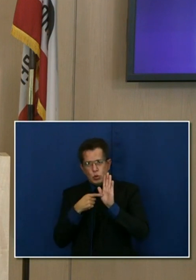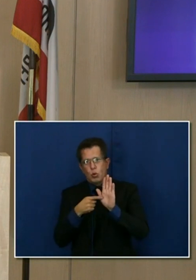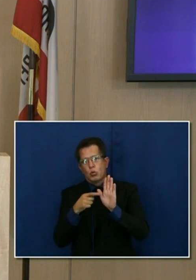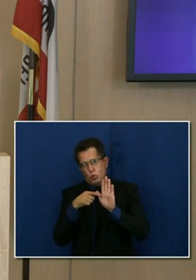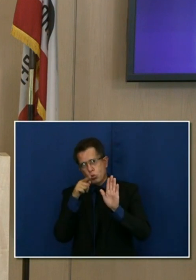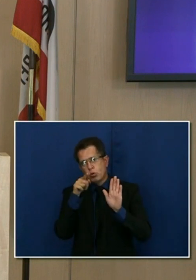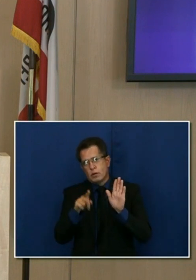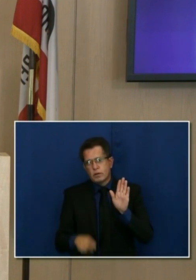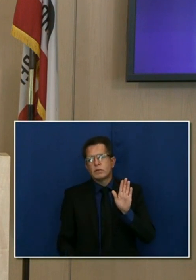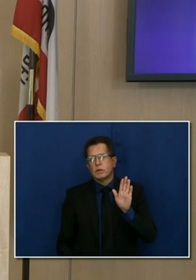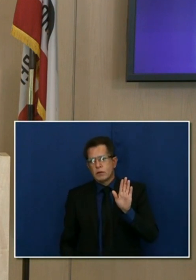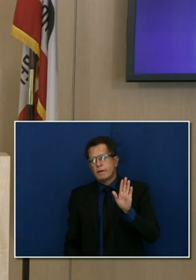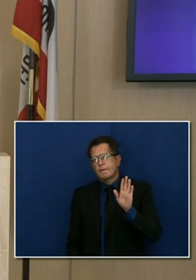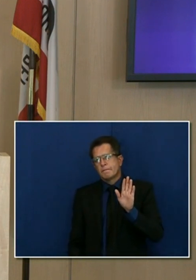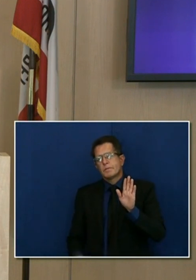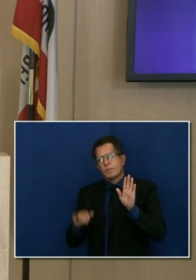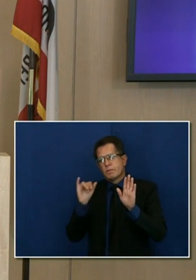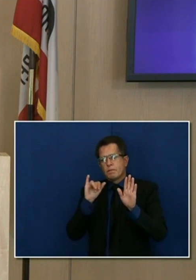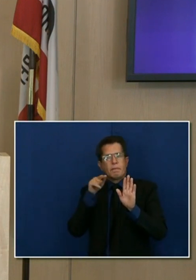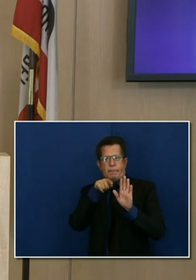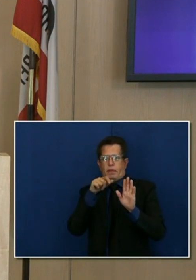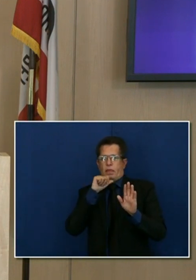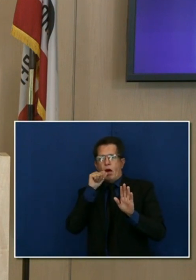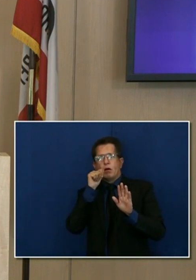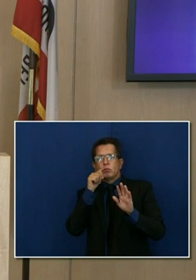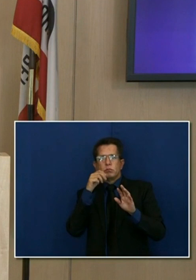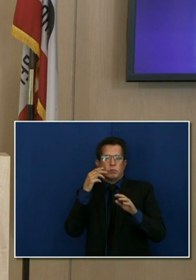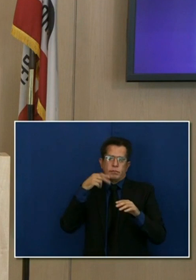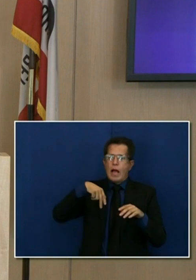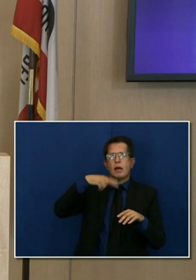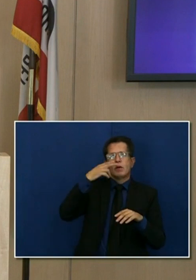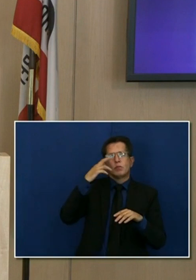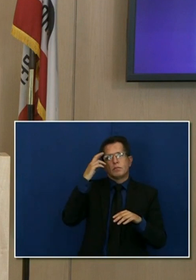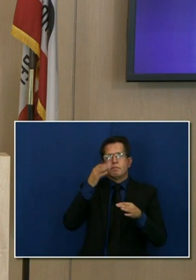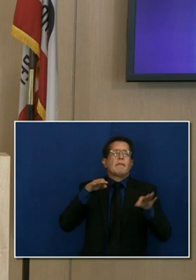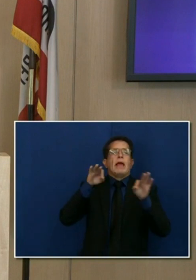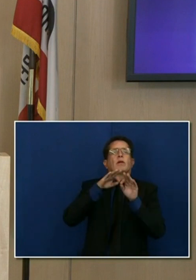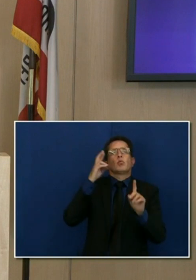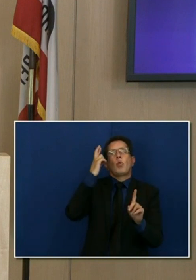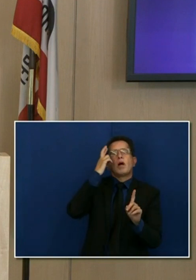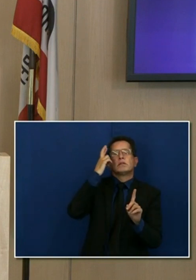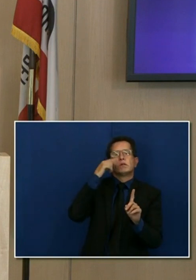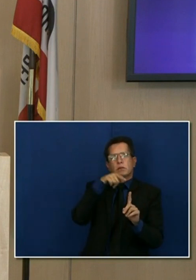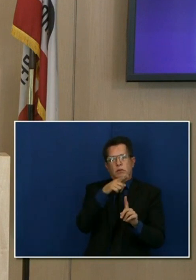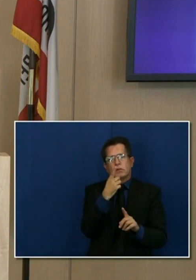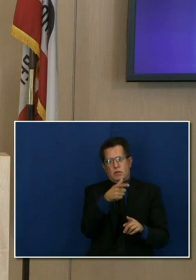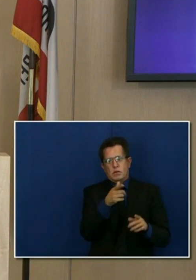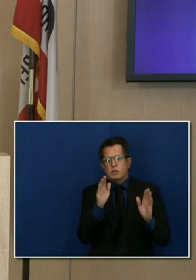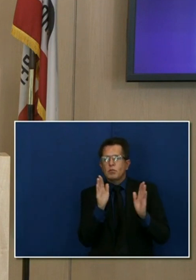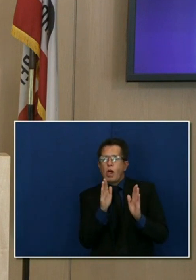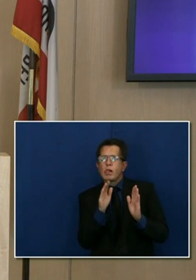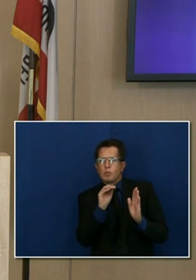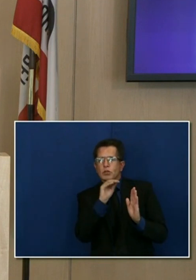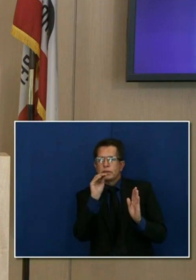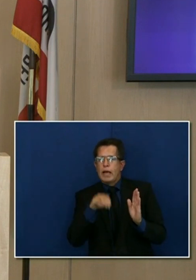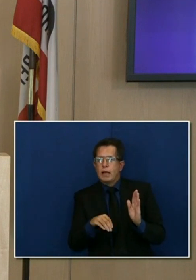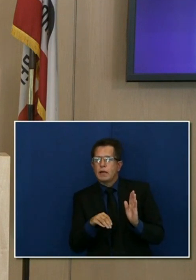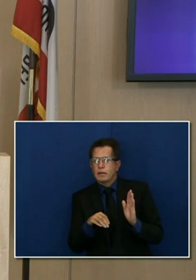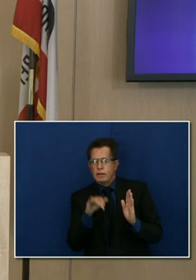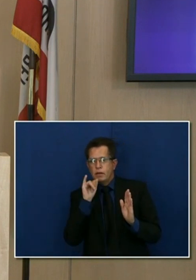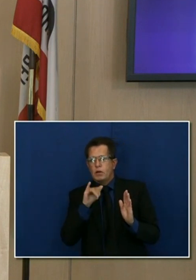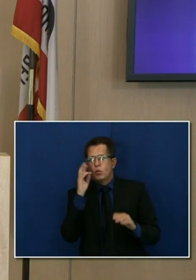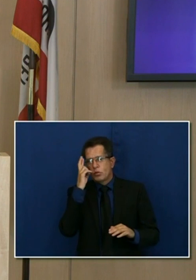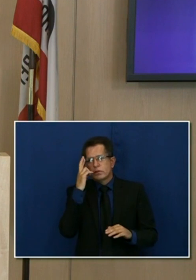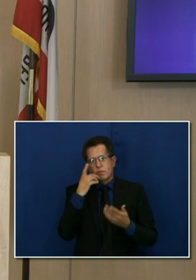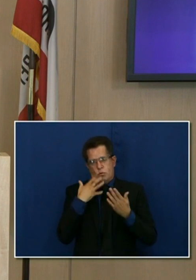Again, these are not the main cause, and actually make up a small, one of them makes up a small percentage. But I'd